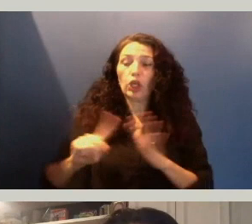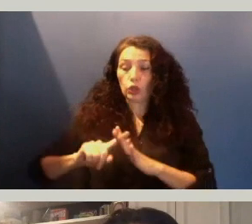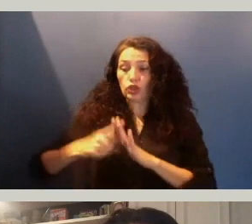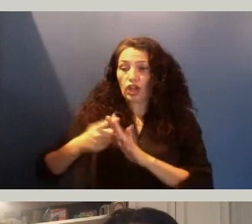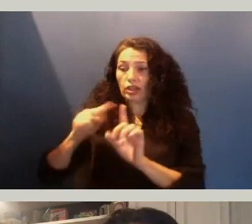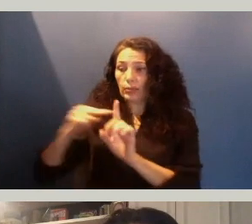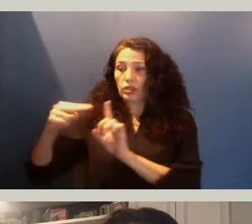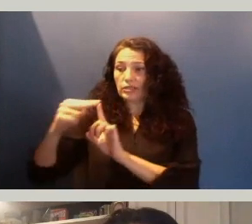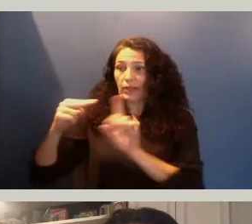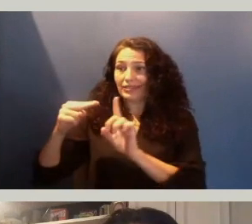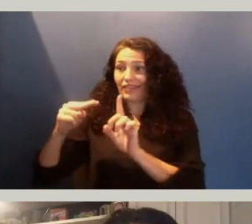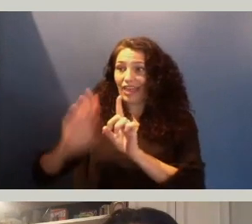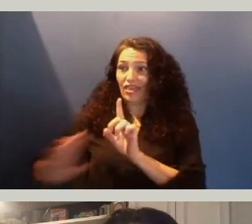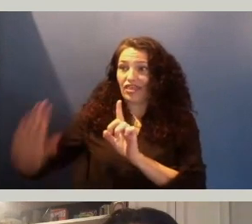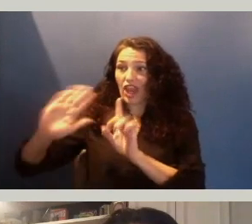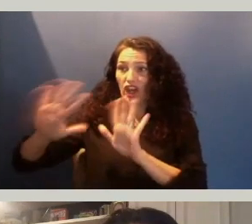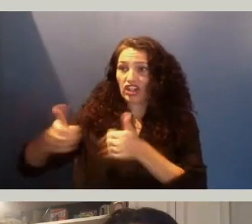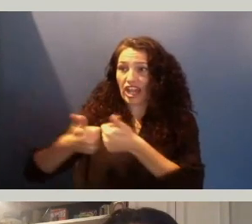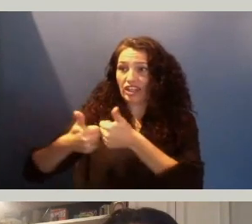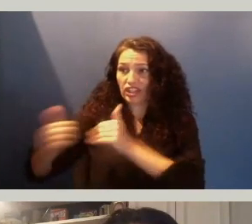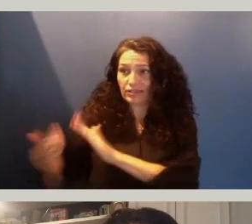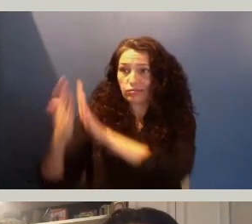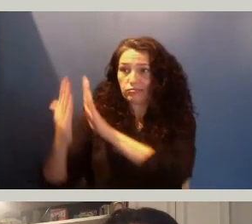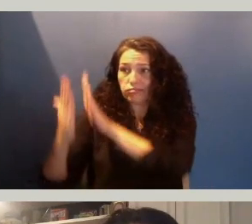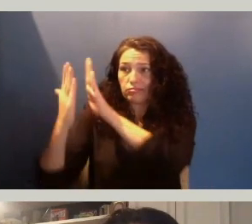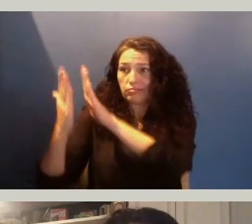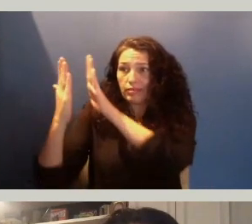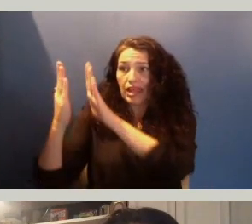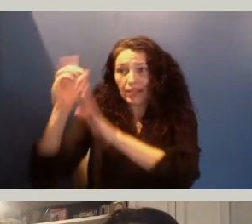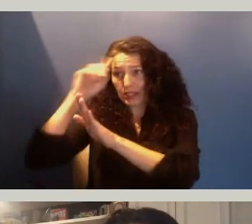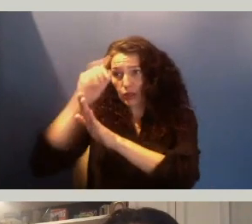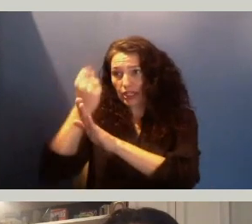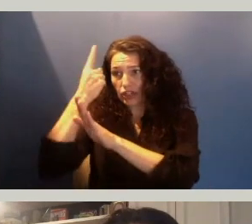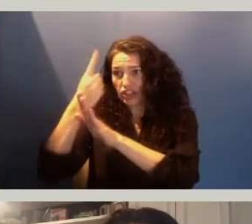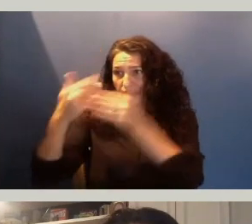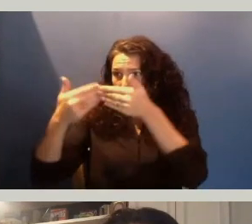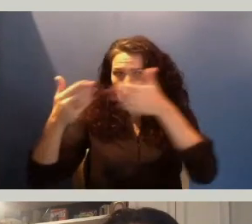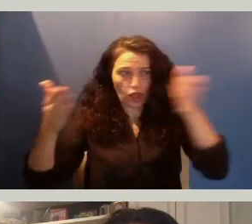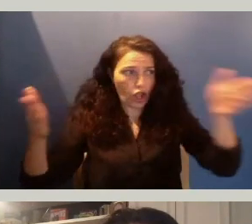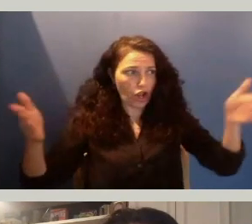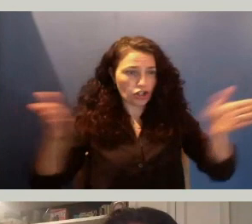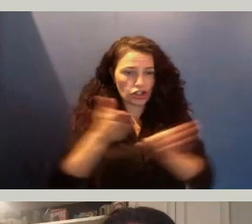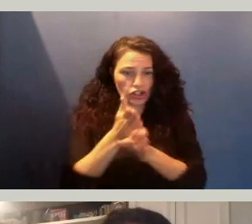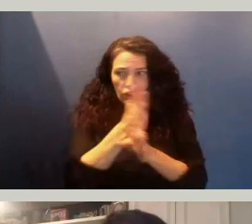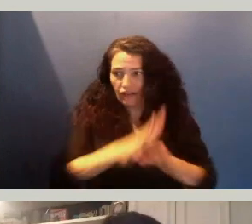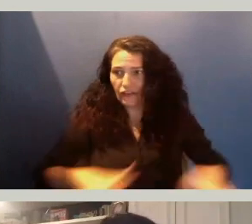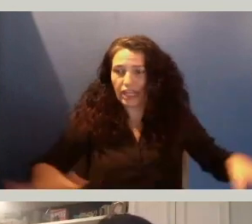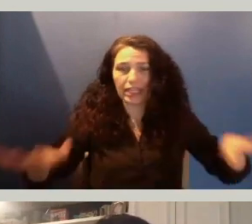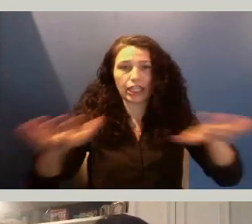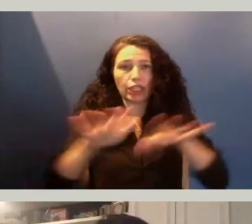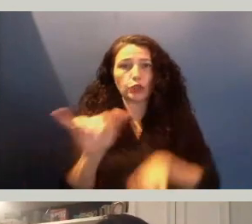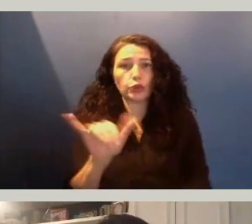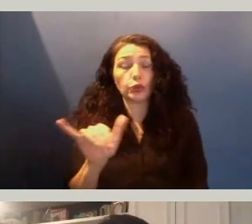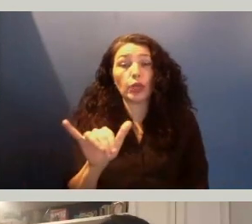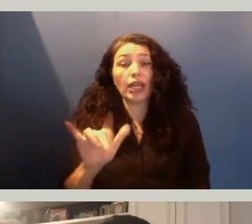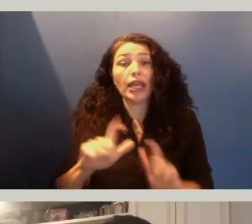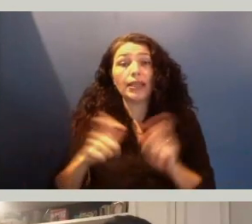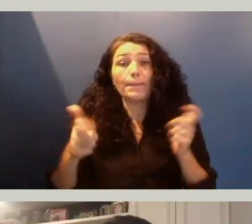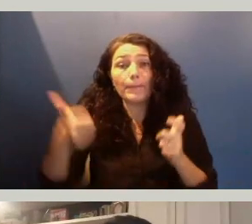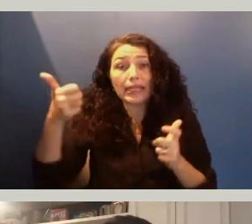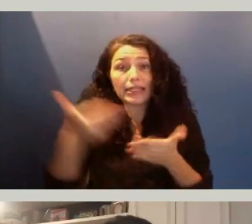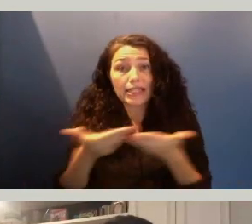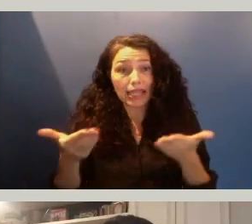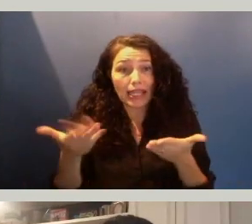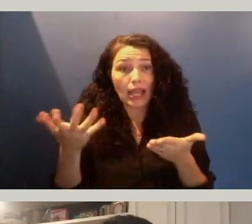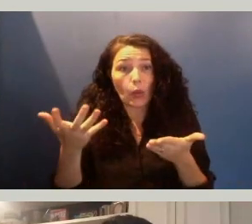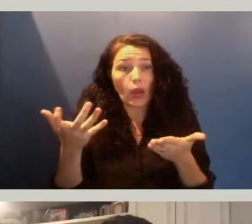are facing, you solve it for the larger field. And I think, you know, the biggest thing I'd like, point